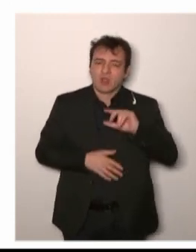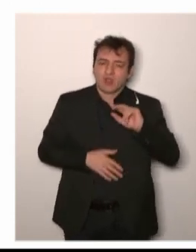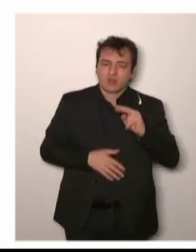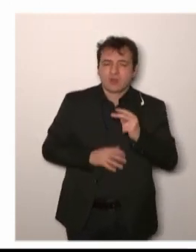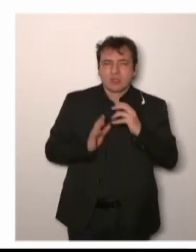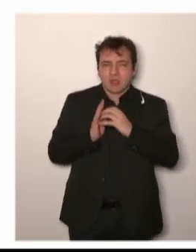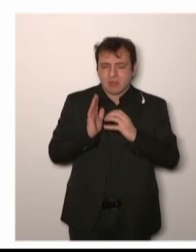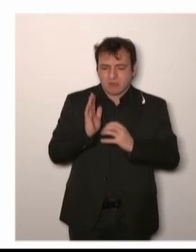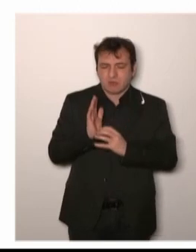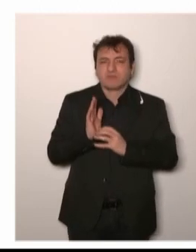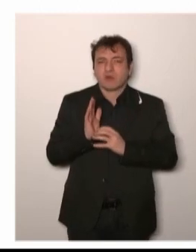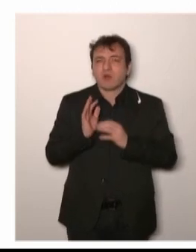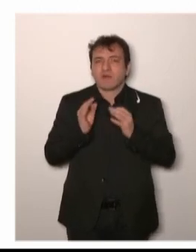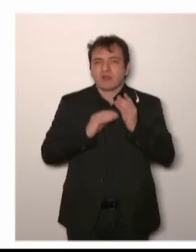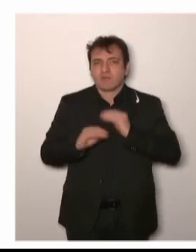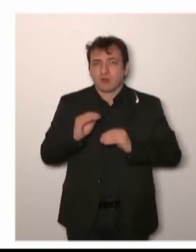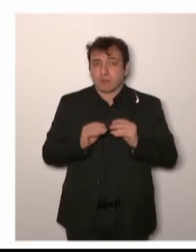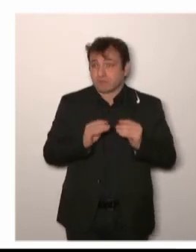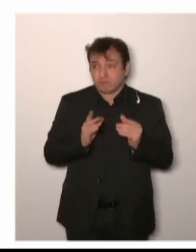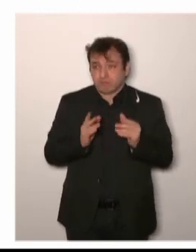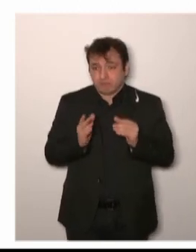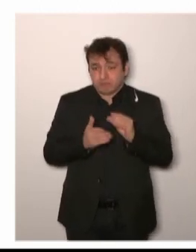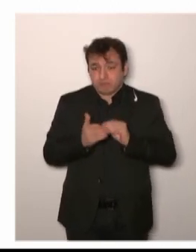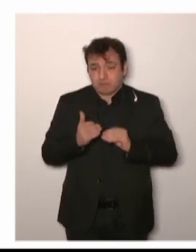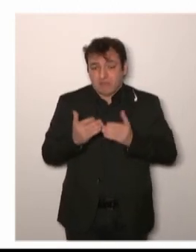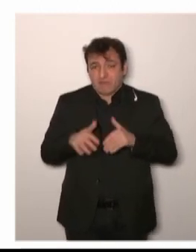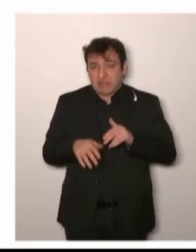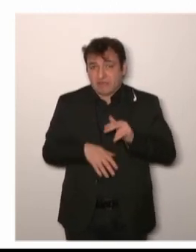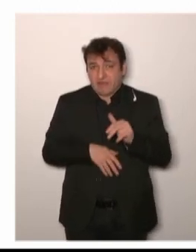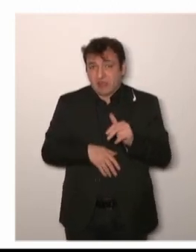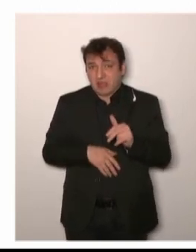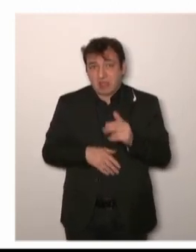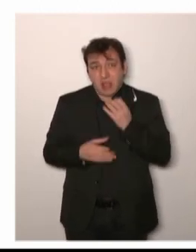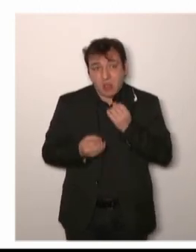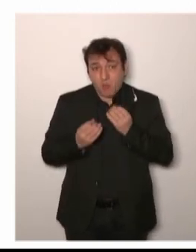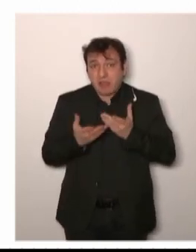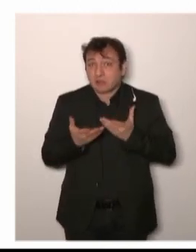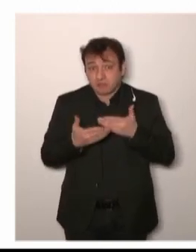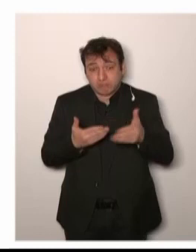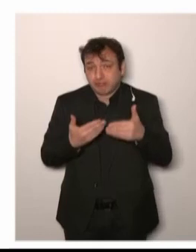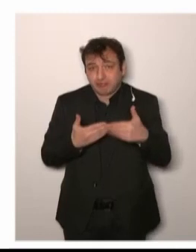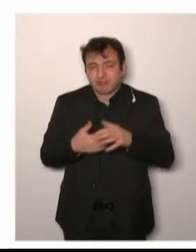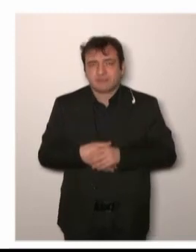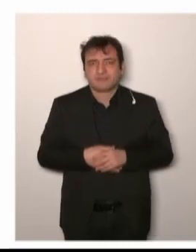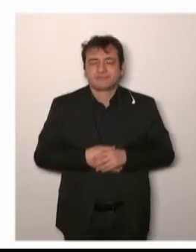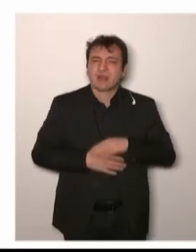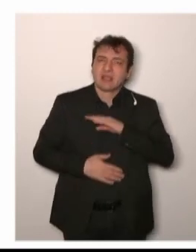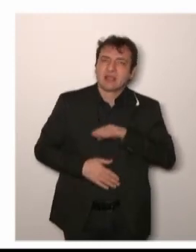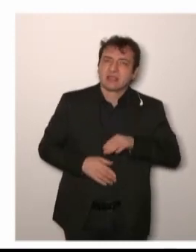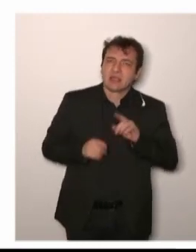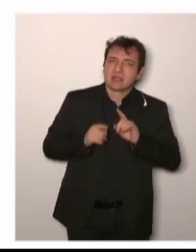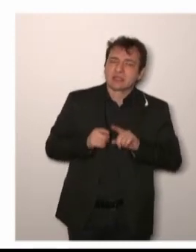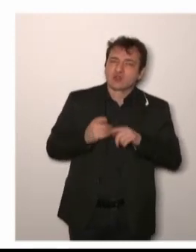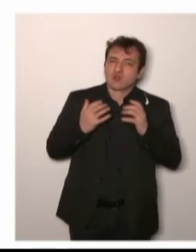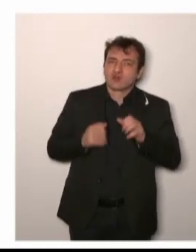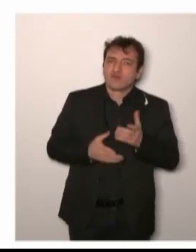will follow very soon in spring of this year, a couple of months' time. Last point that I would like to emphasize, and that is